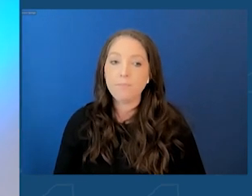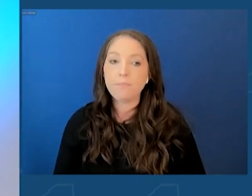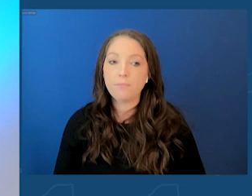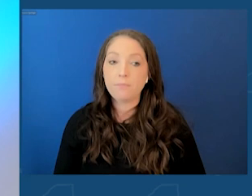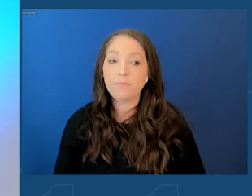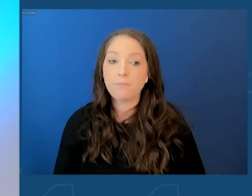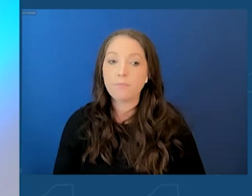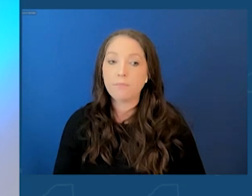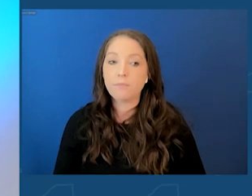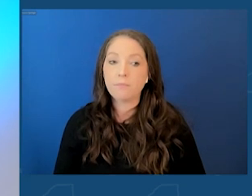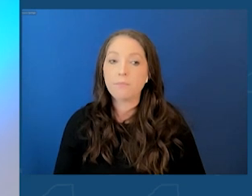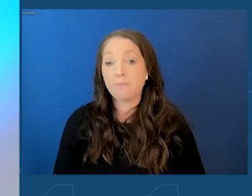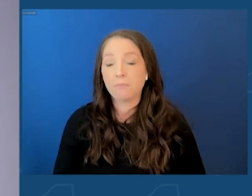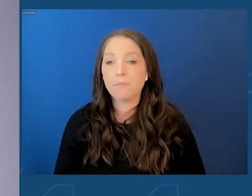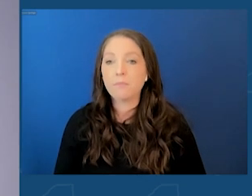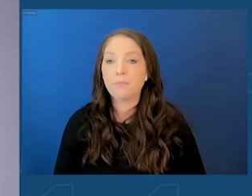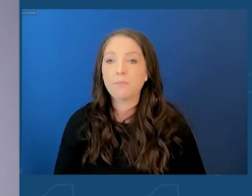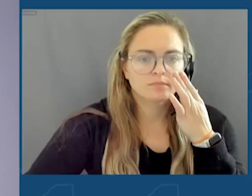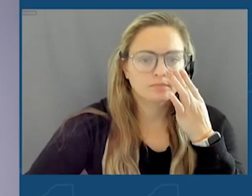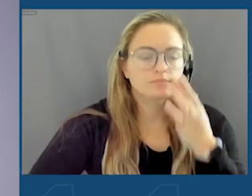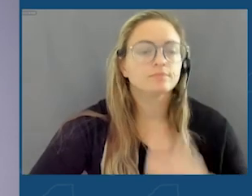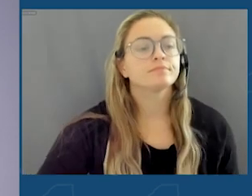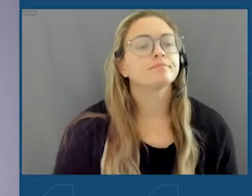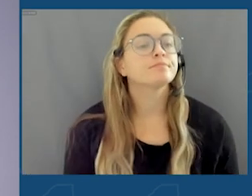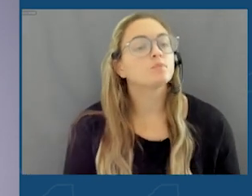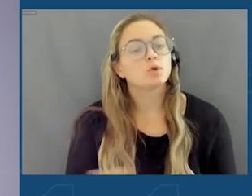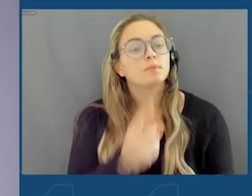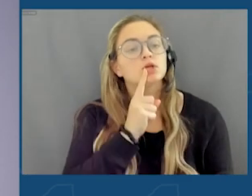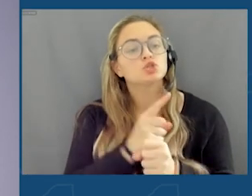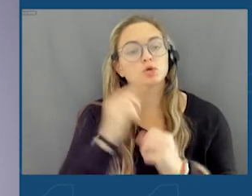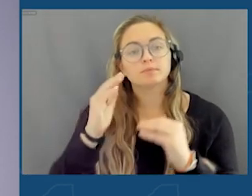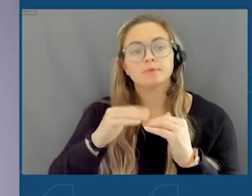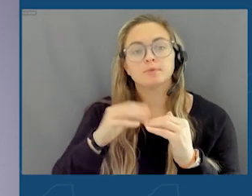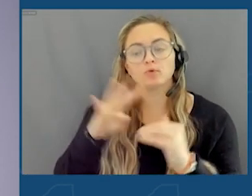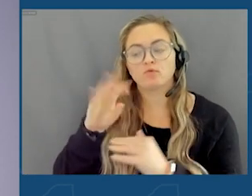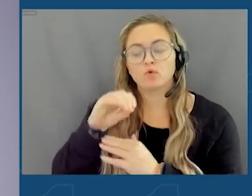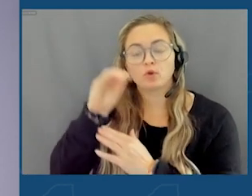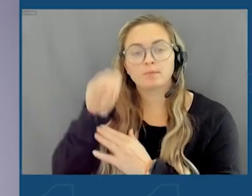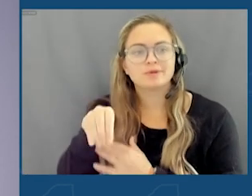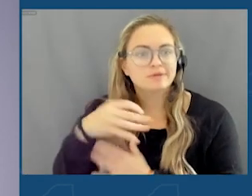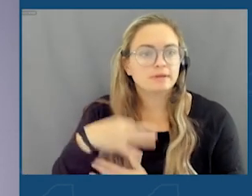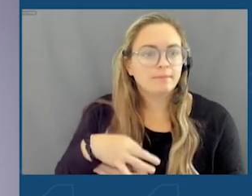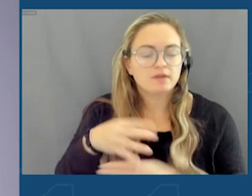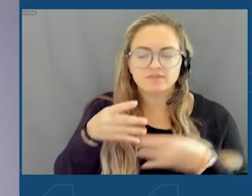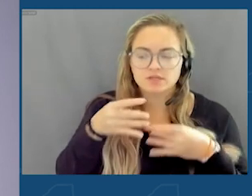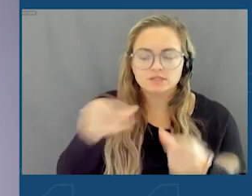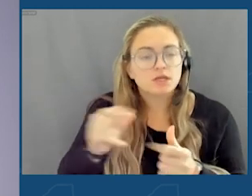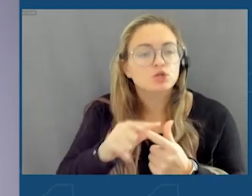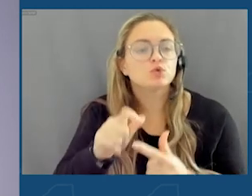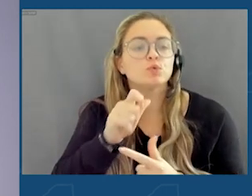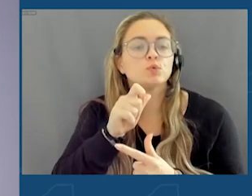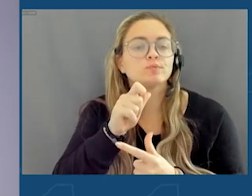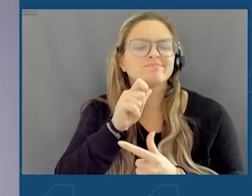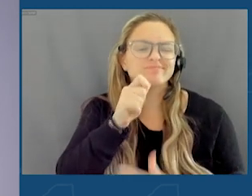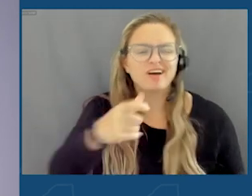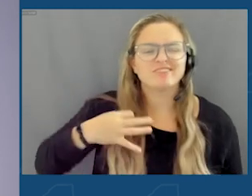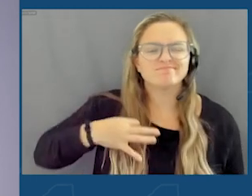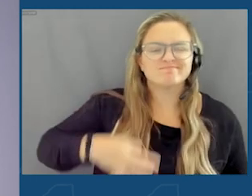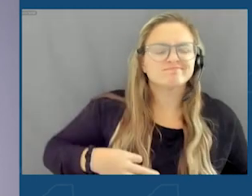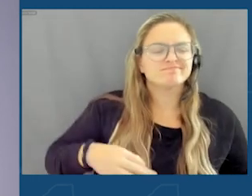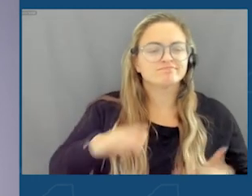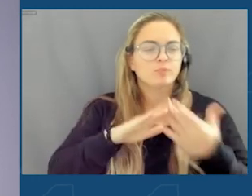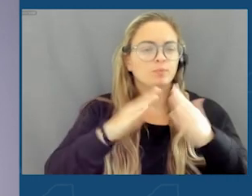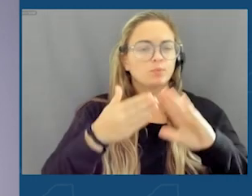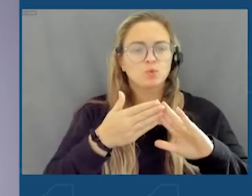And we want to ensure that at least 40% of the benefits flow into disadvantaged communities. We could never leave